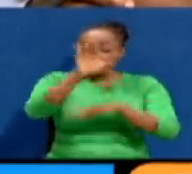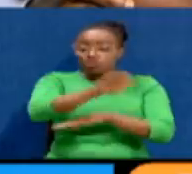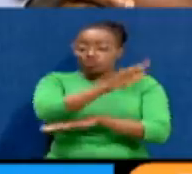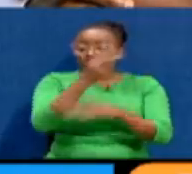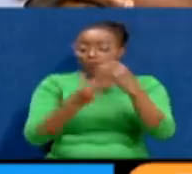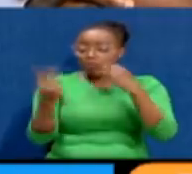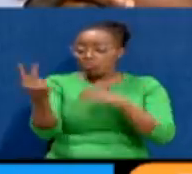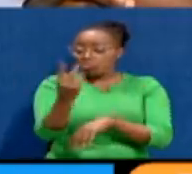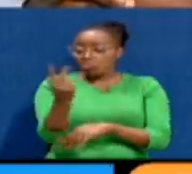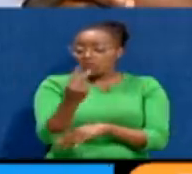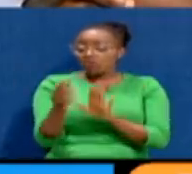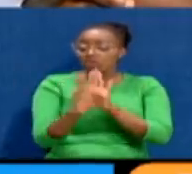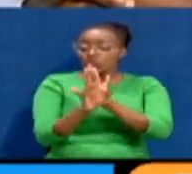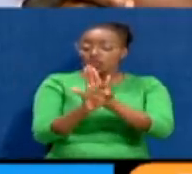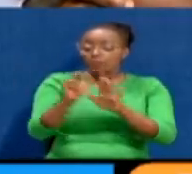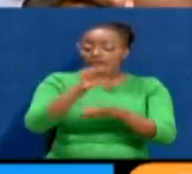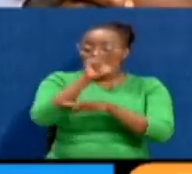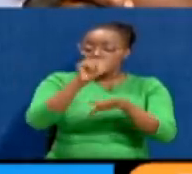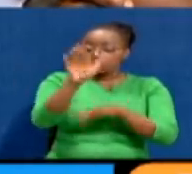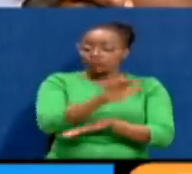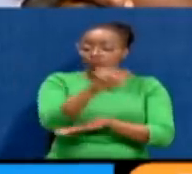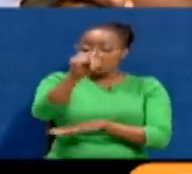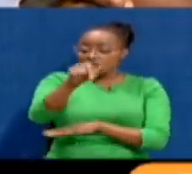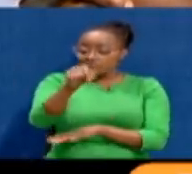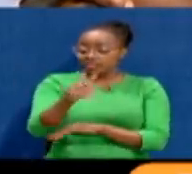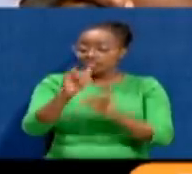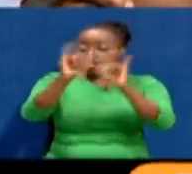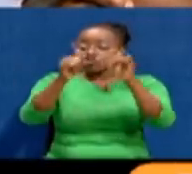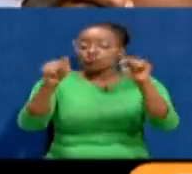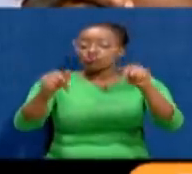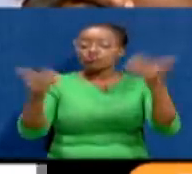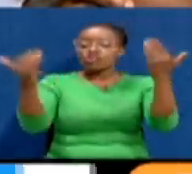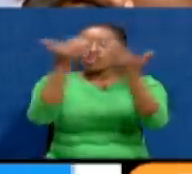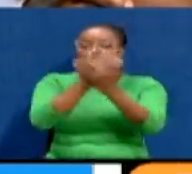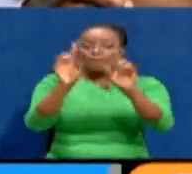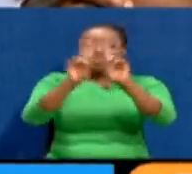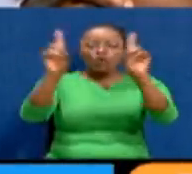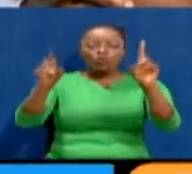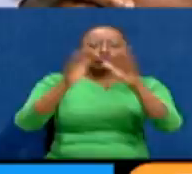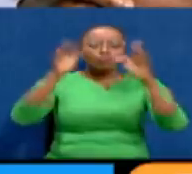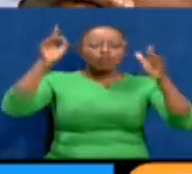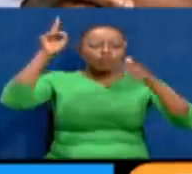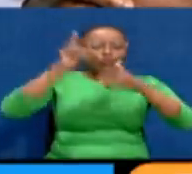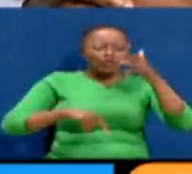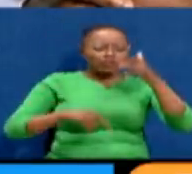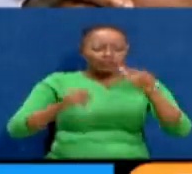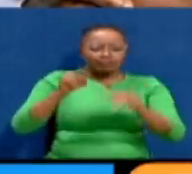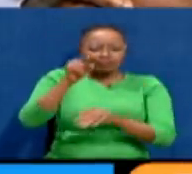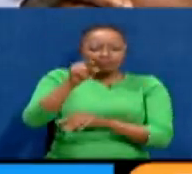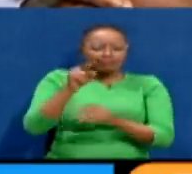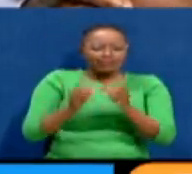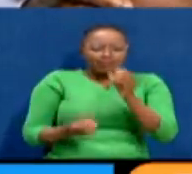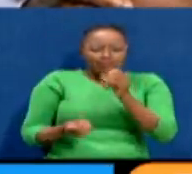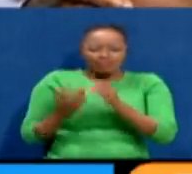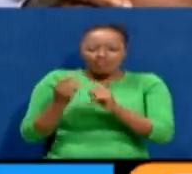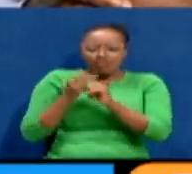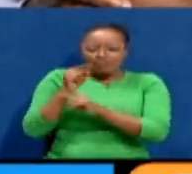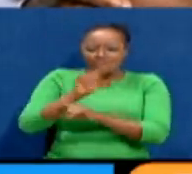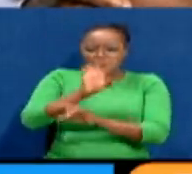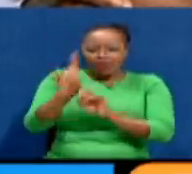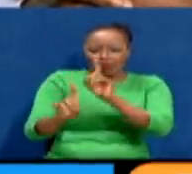and both of you represent the National Assembly for purposes of this program tonight. And the question that many Kenyans are asking tonight is, what will come out of